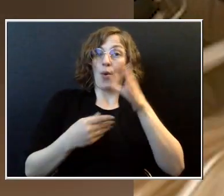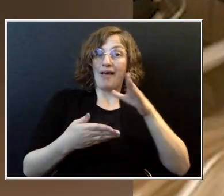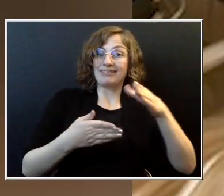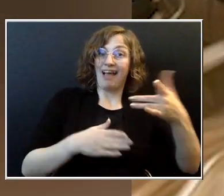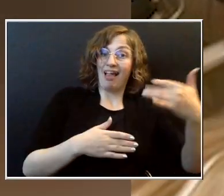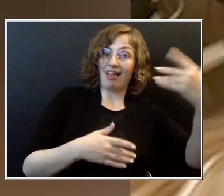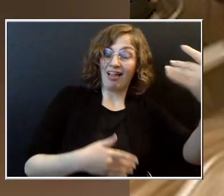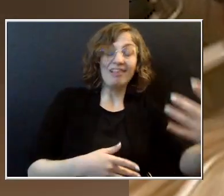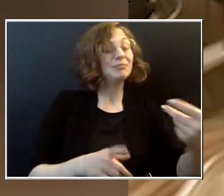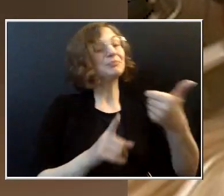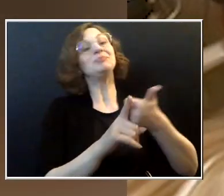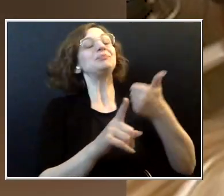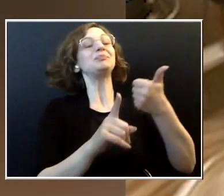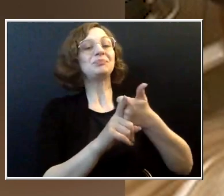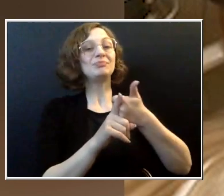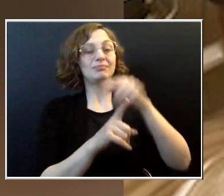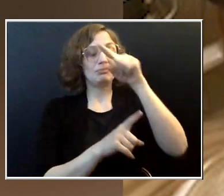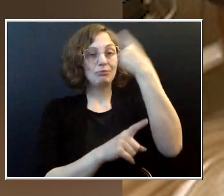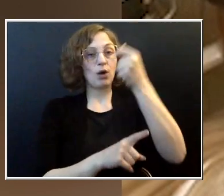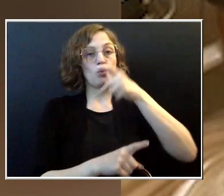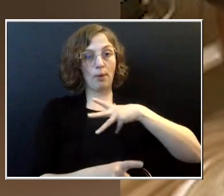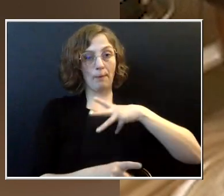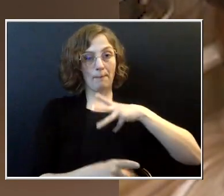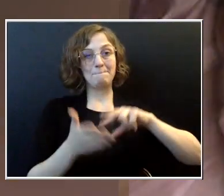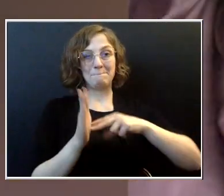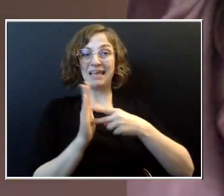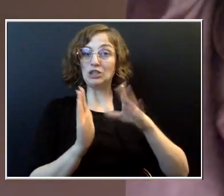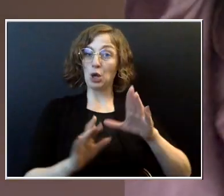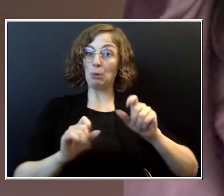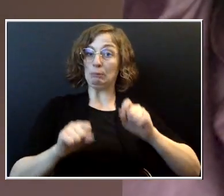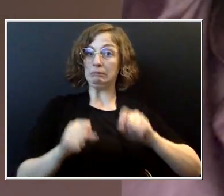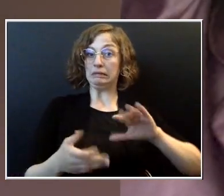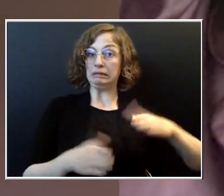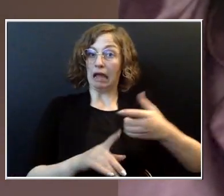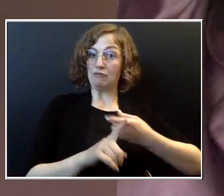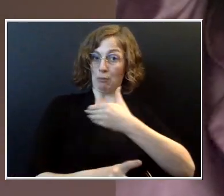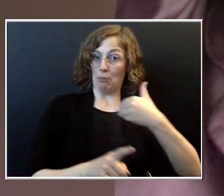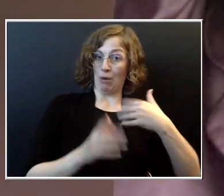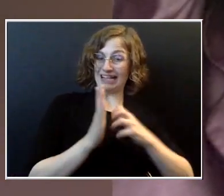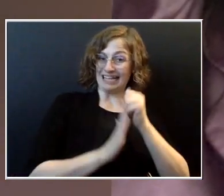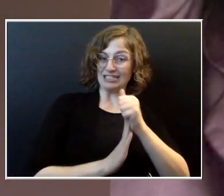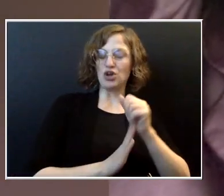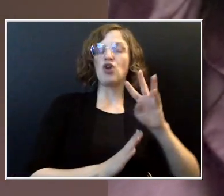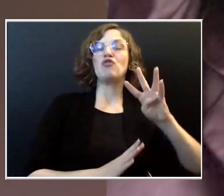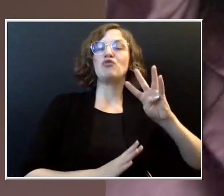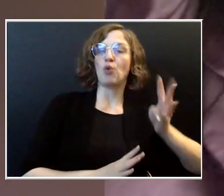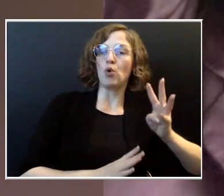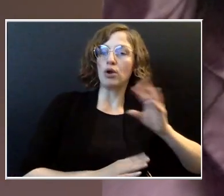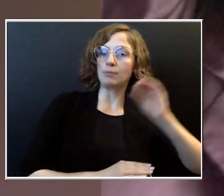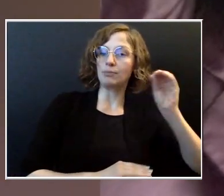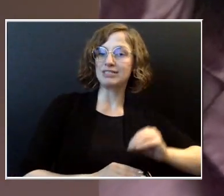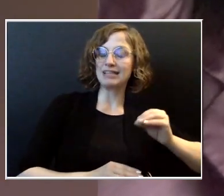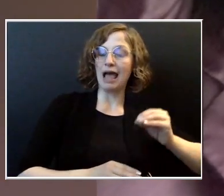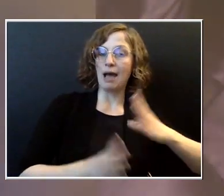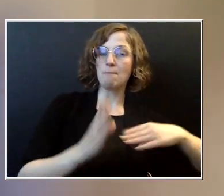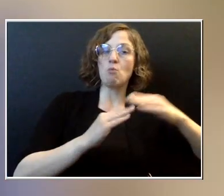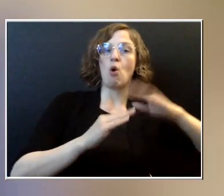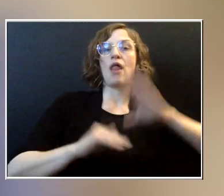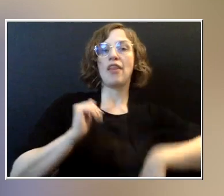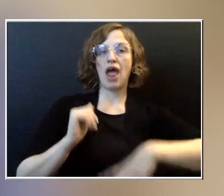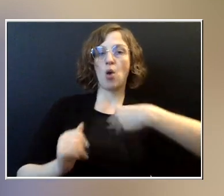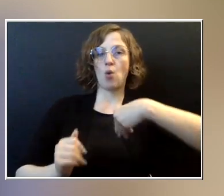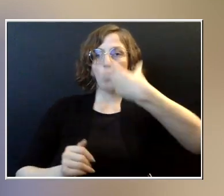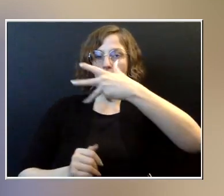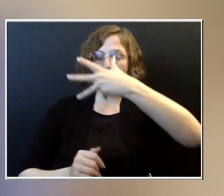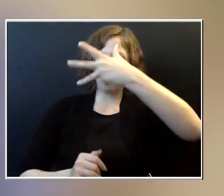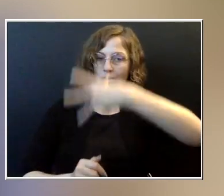cancer were 40% higher than that of a white woman. But with family to live for, Lisa wasn't about to go down without a fight, even